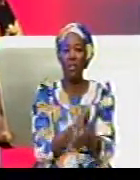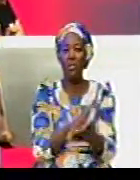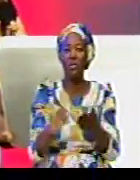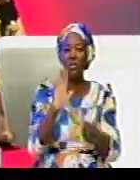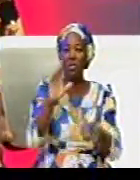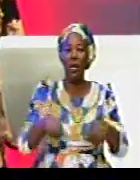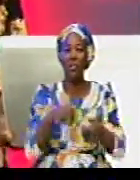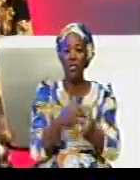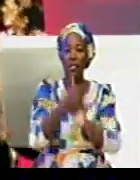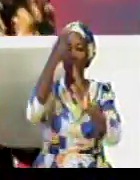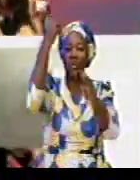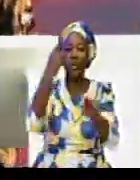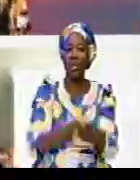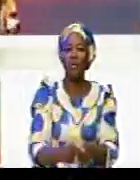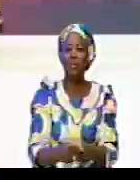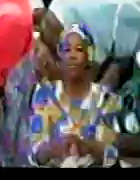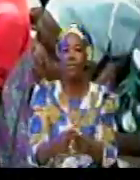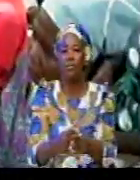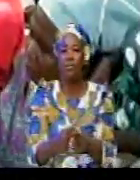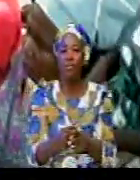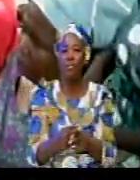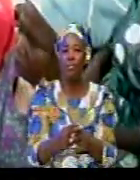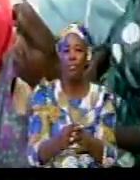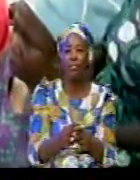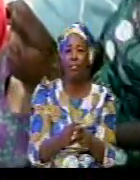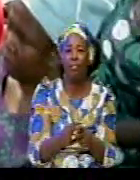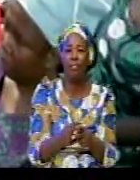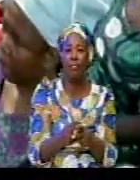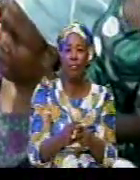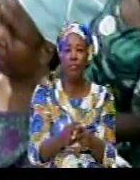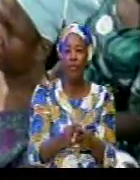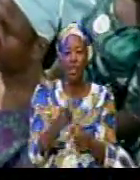the world that want to come and defile your life.